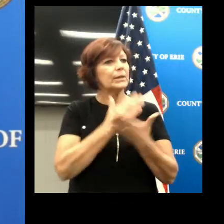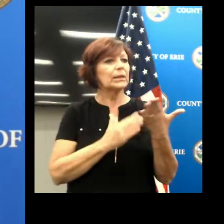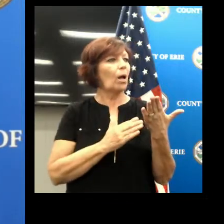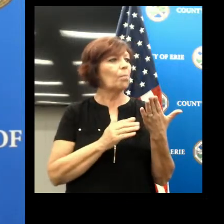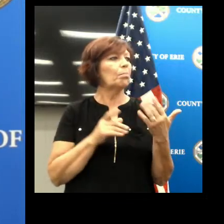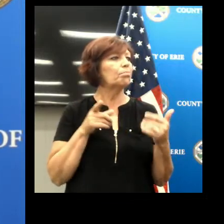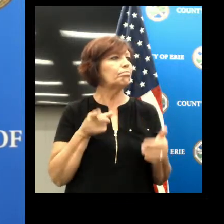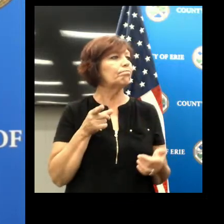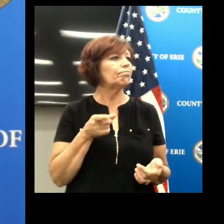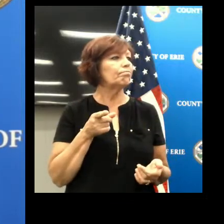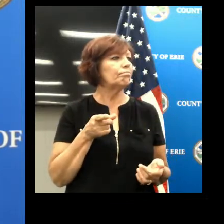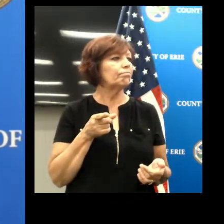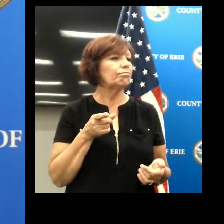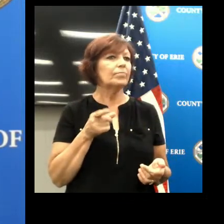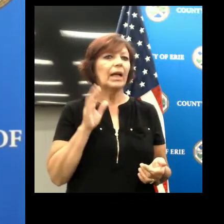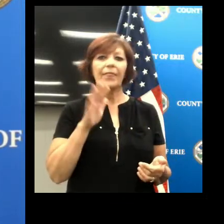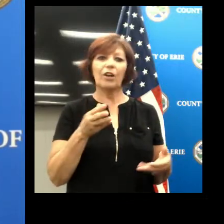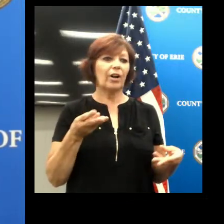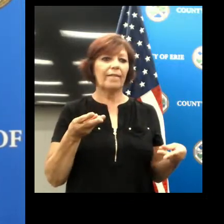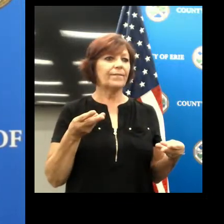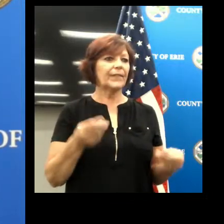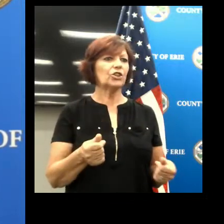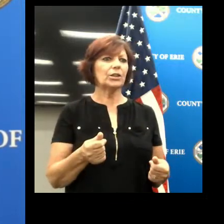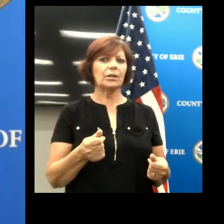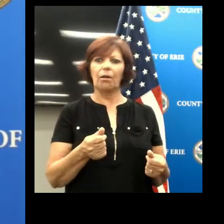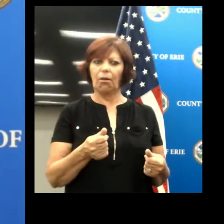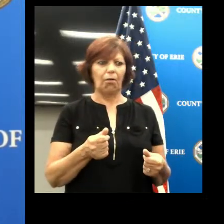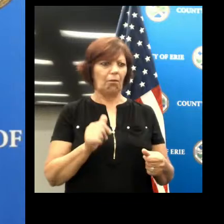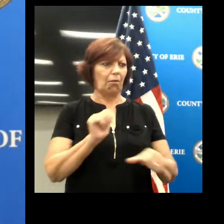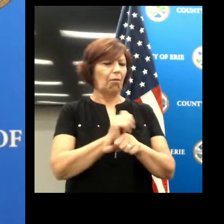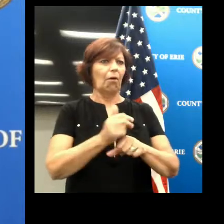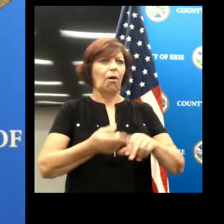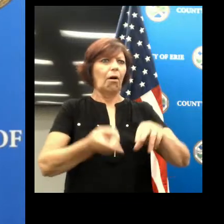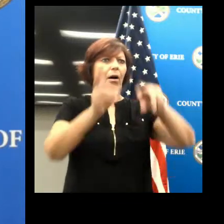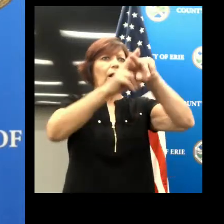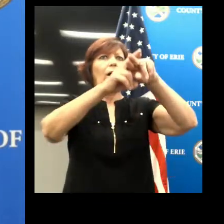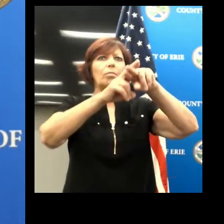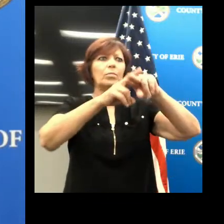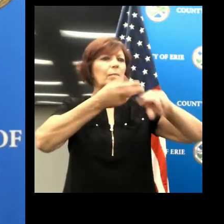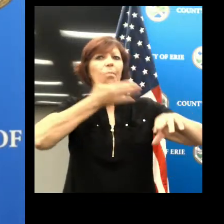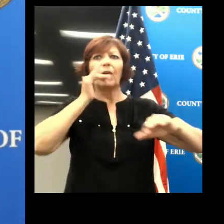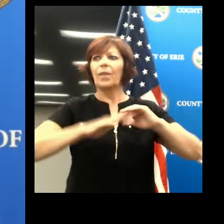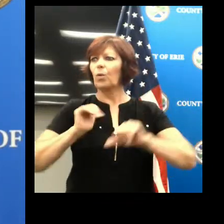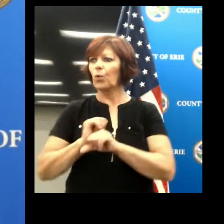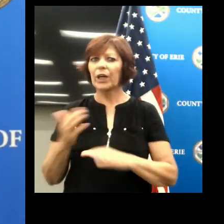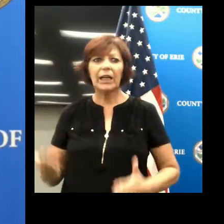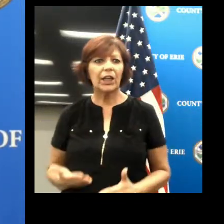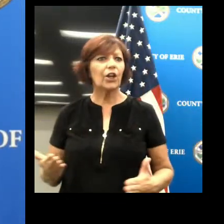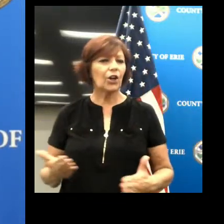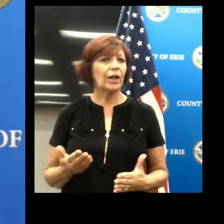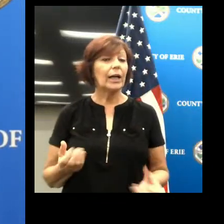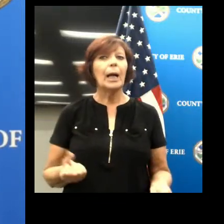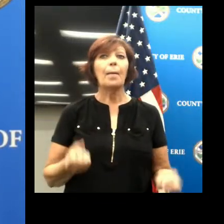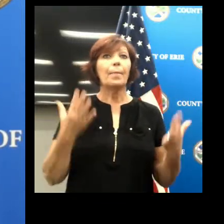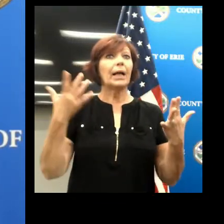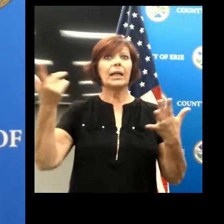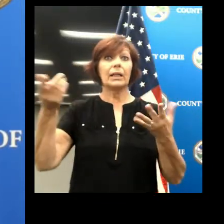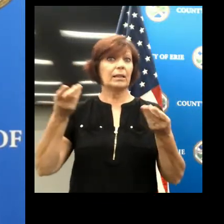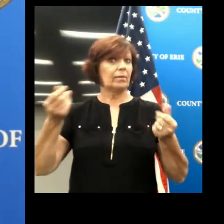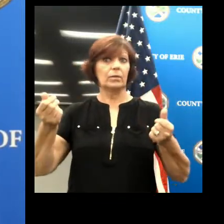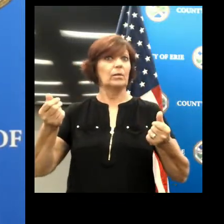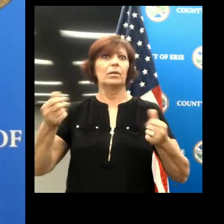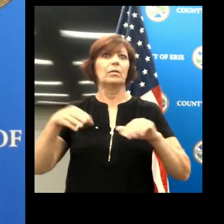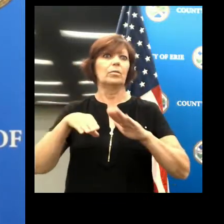actually their efficiency was way up, was above what their efficiency was when they're here, and there was a whole portion of them where the efficiency was way down.